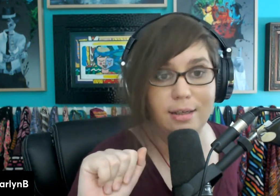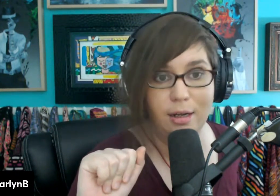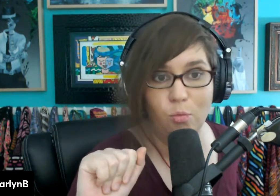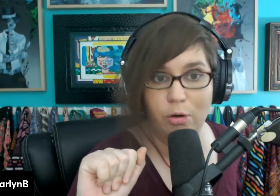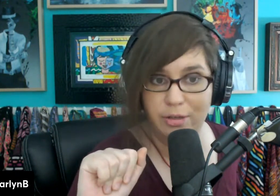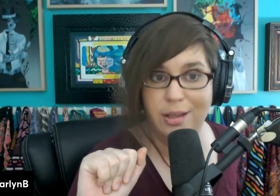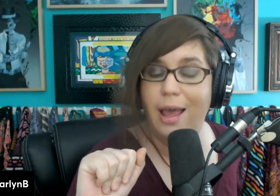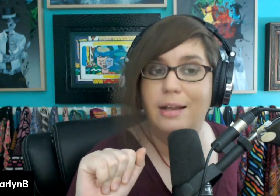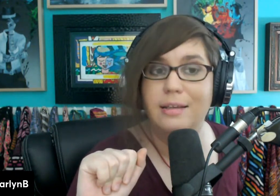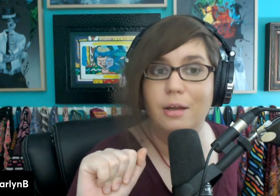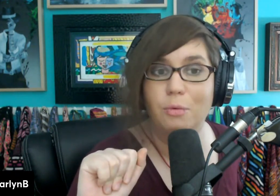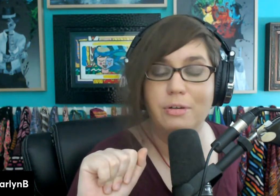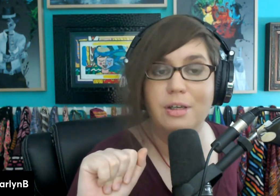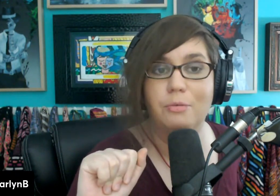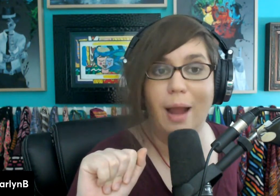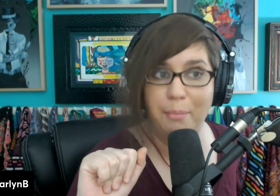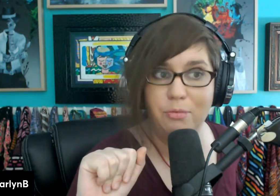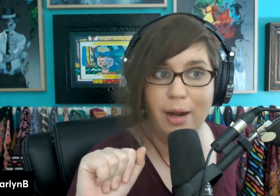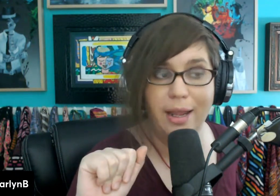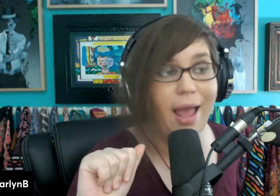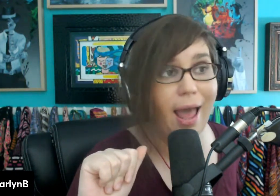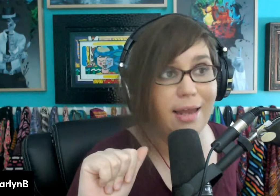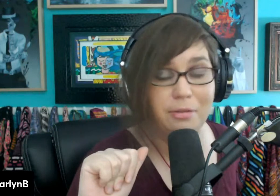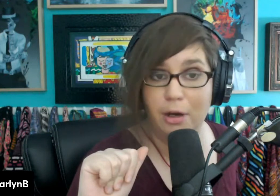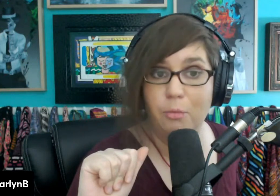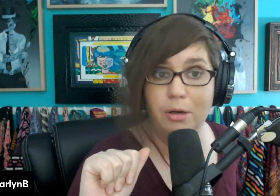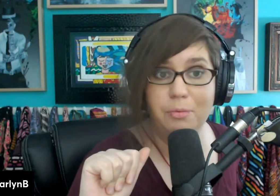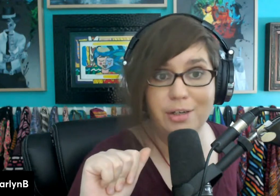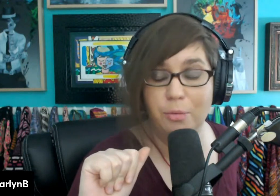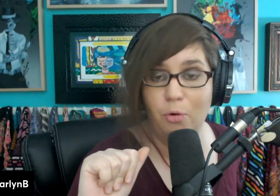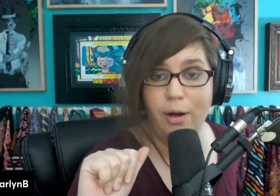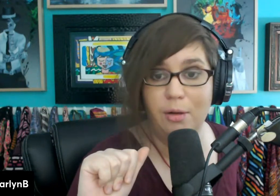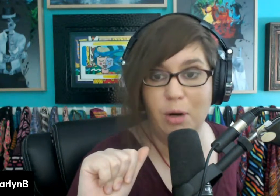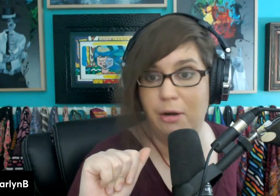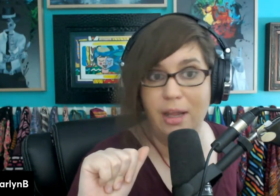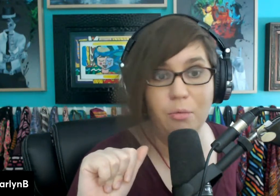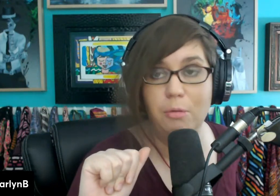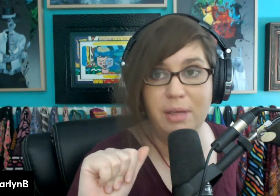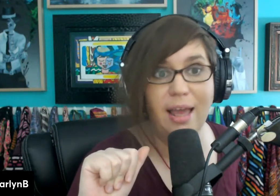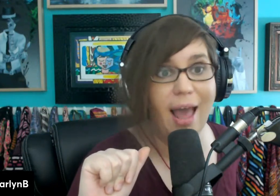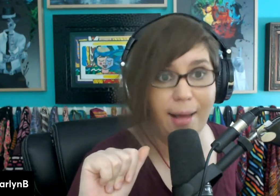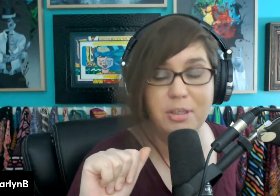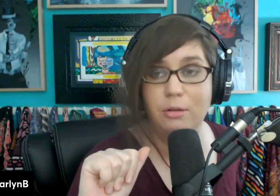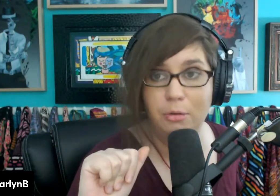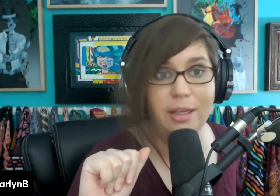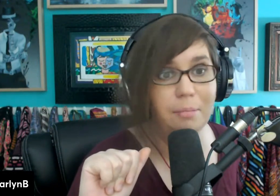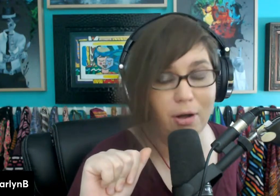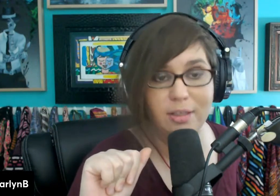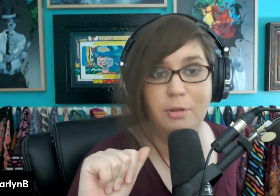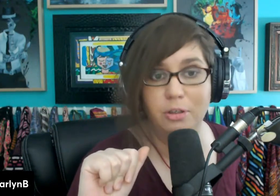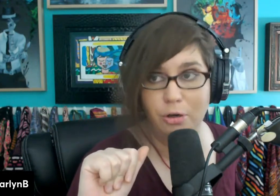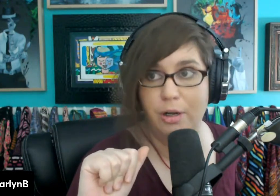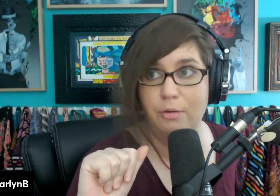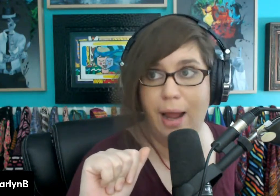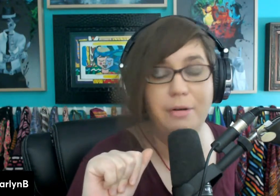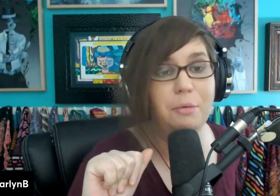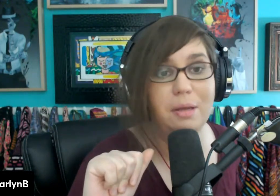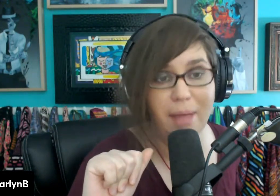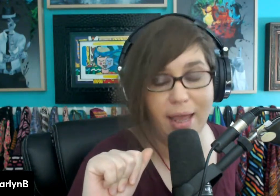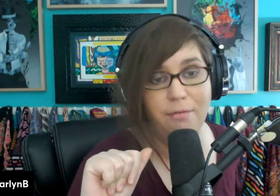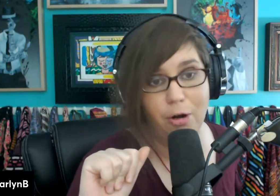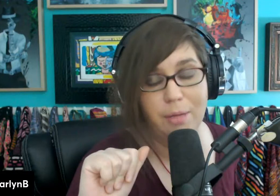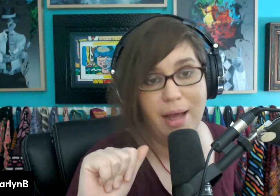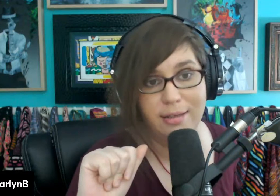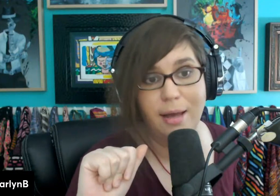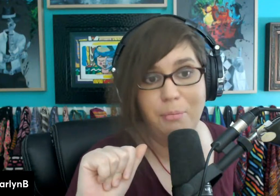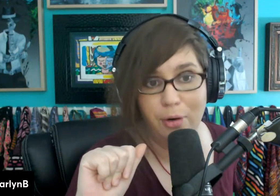it's getting worse. And it's getting worse at a rapid rate. And there will reach a point where it will be absolutely impossible to turn it around. And we may